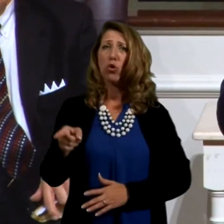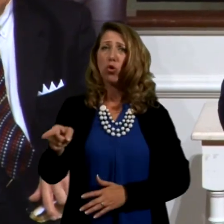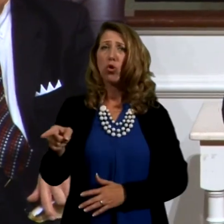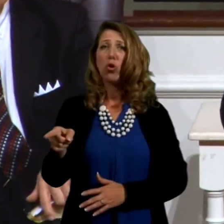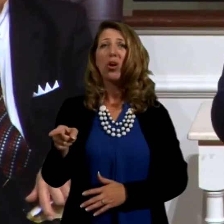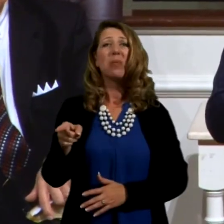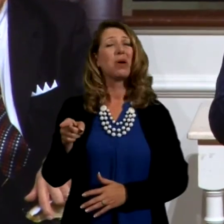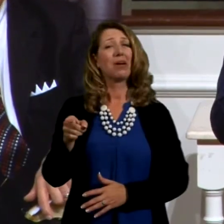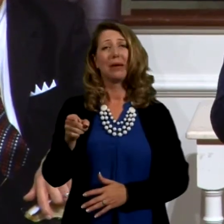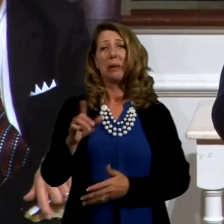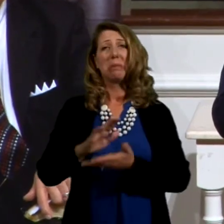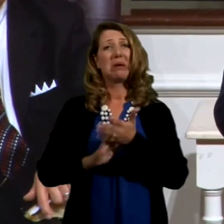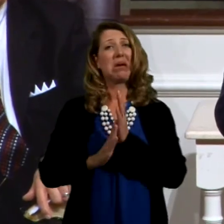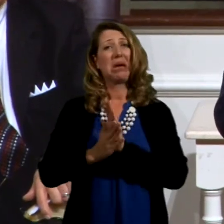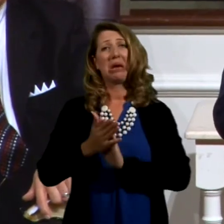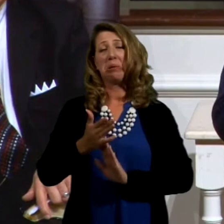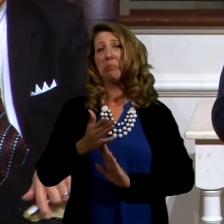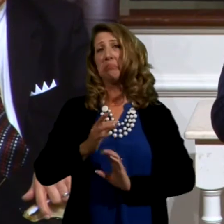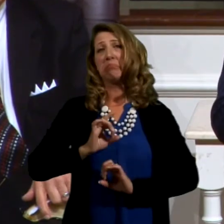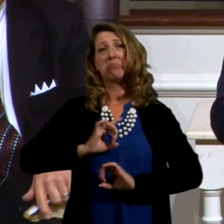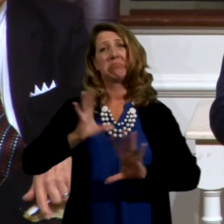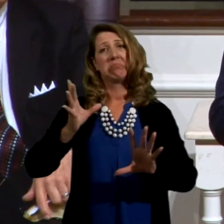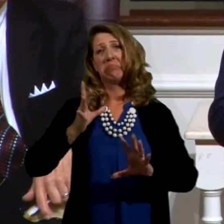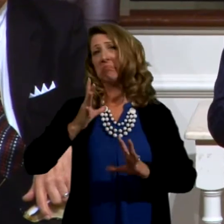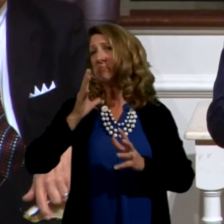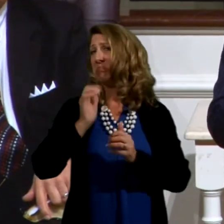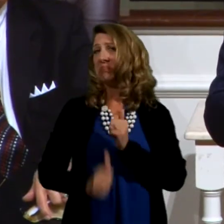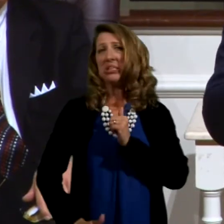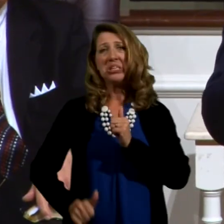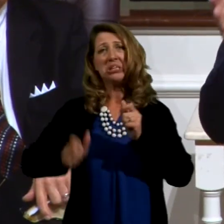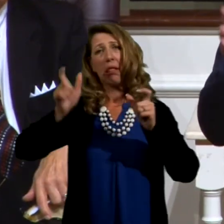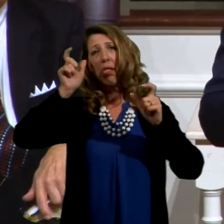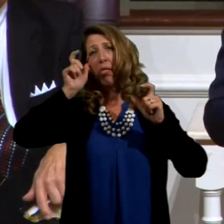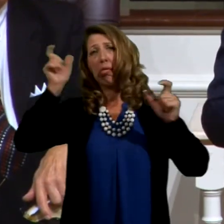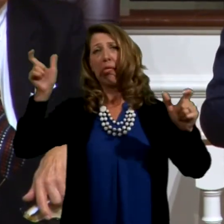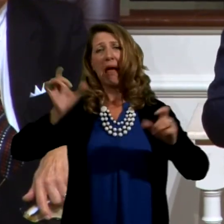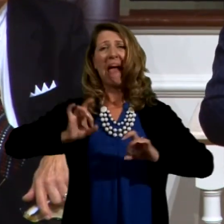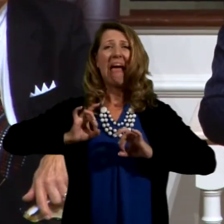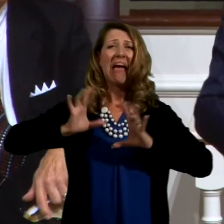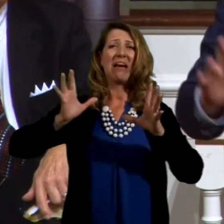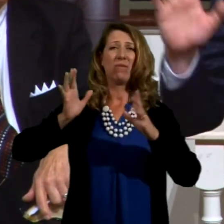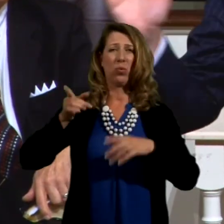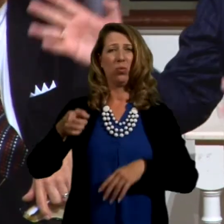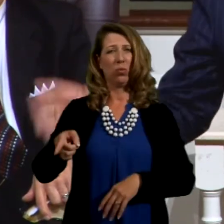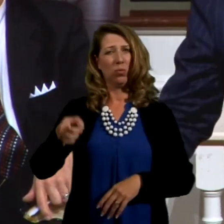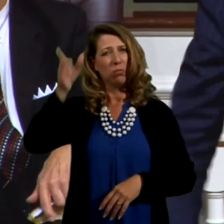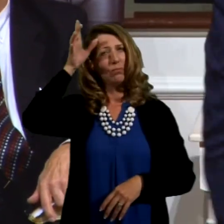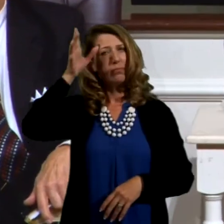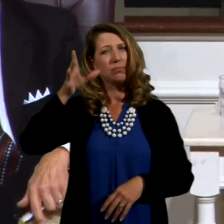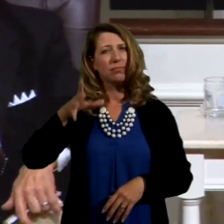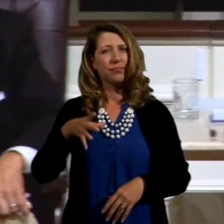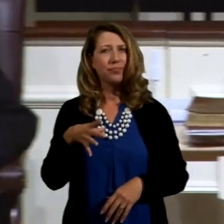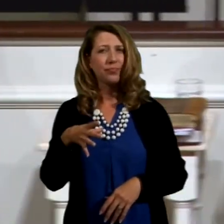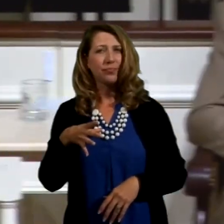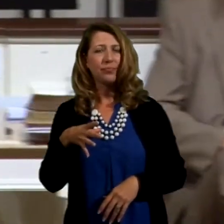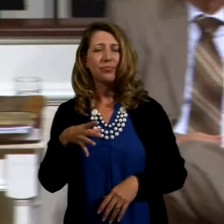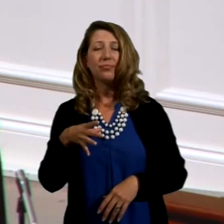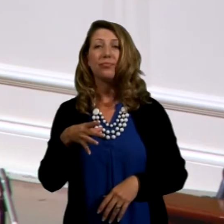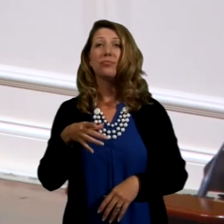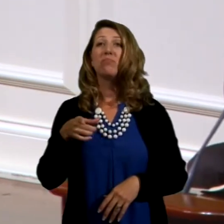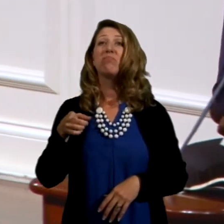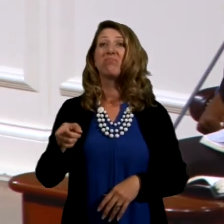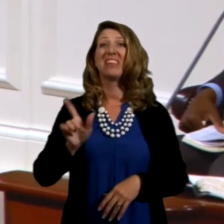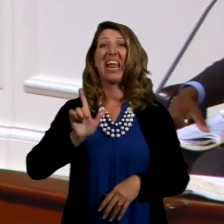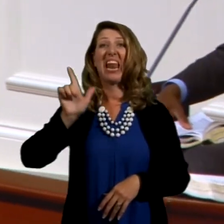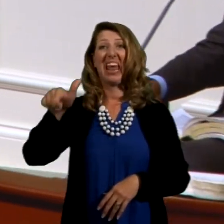but he turned into a nasty, mean, arrogant, hateful man. He would eventually light Rome on